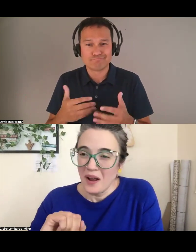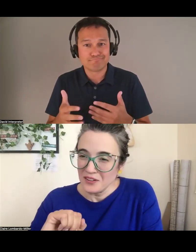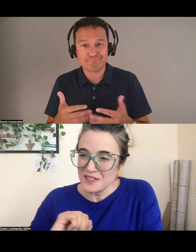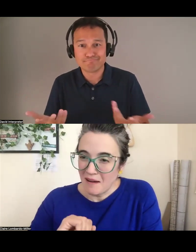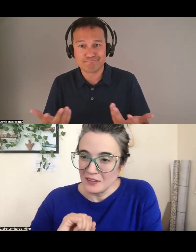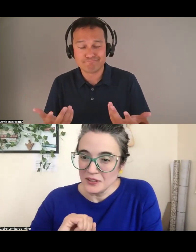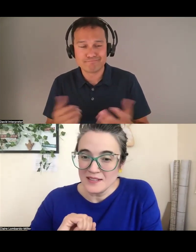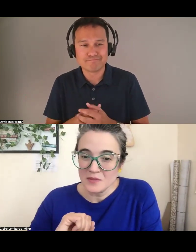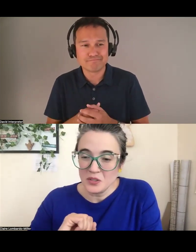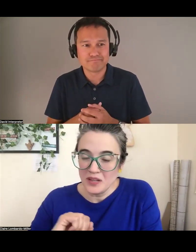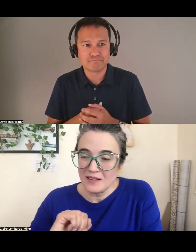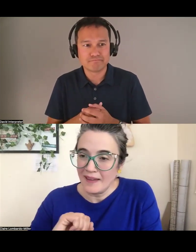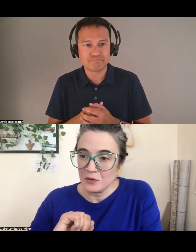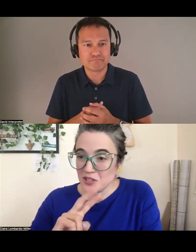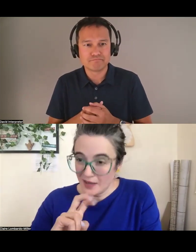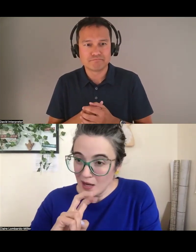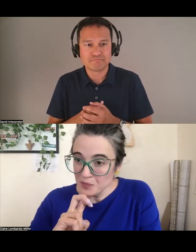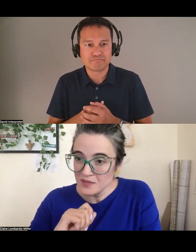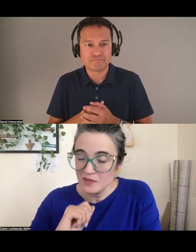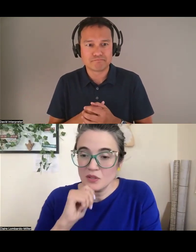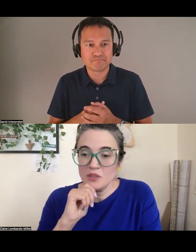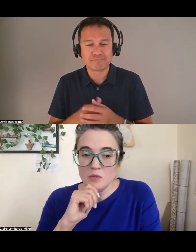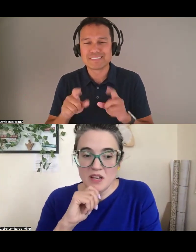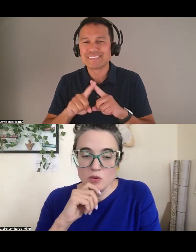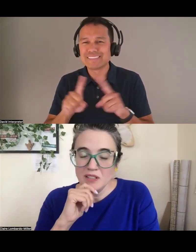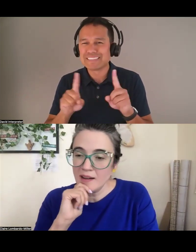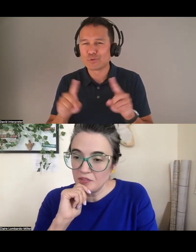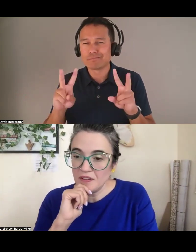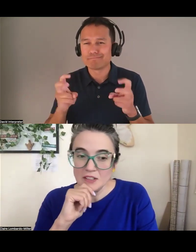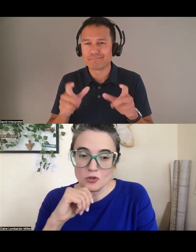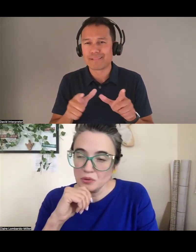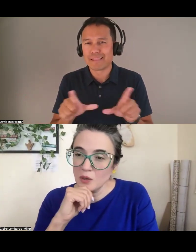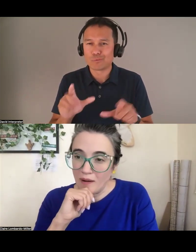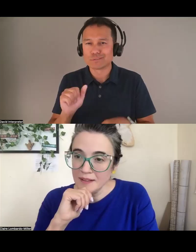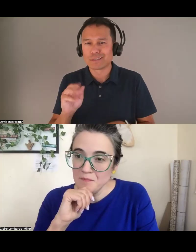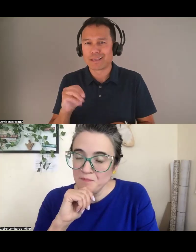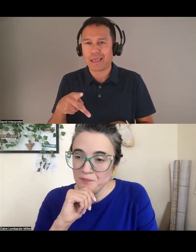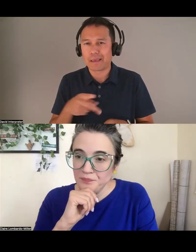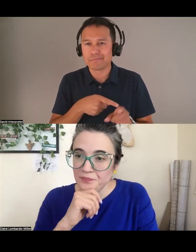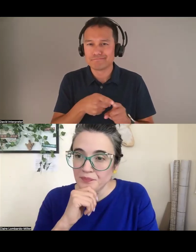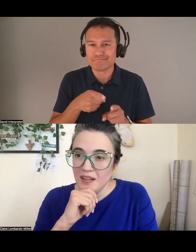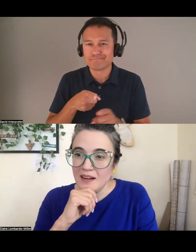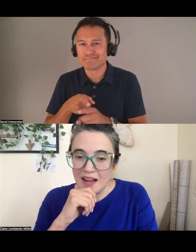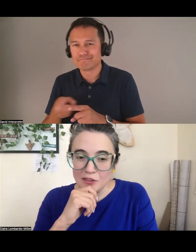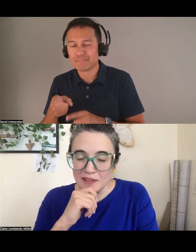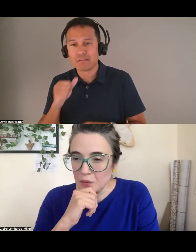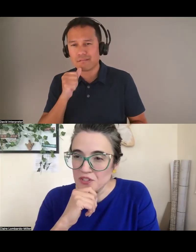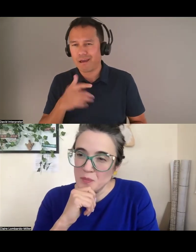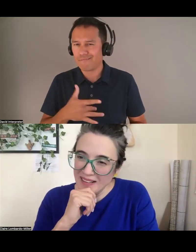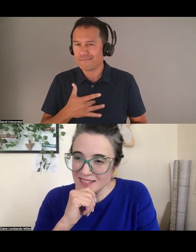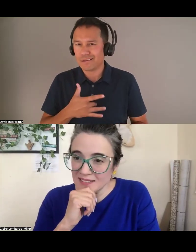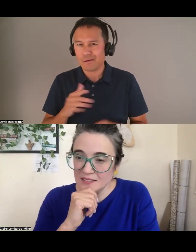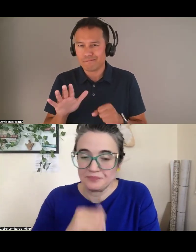Fair weather tolerance between the language camps, so to speak, really not feeling truly welcome in either